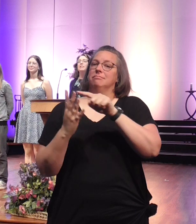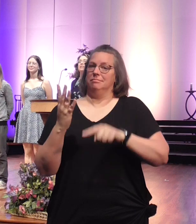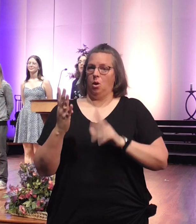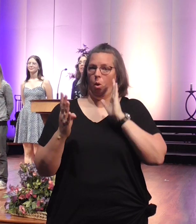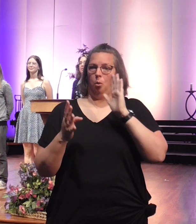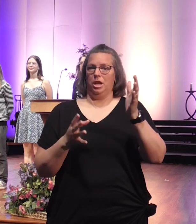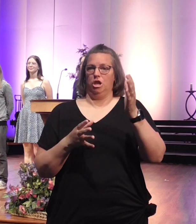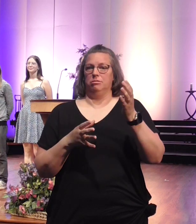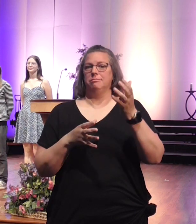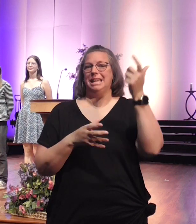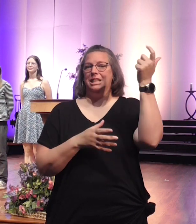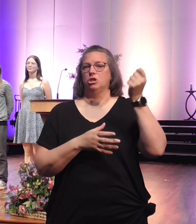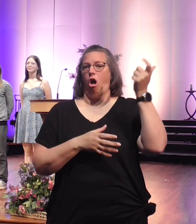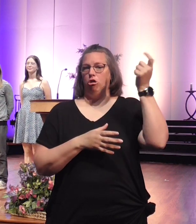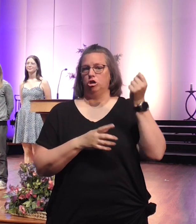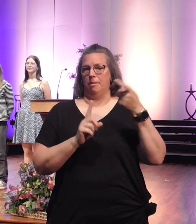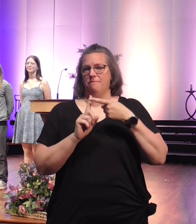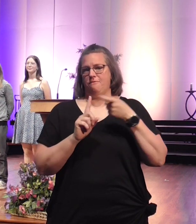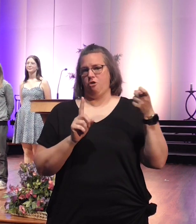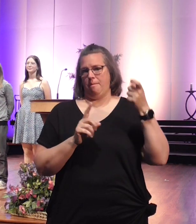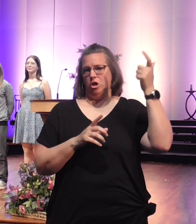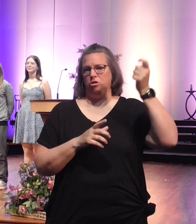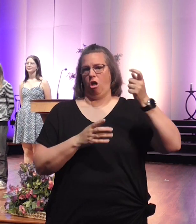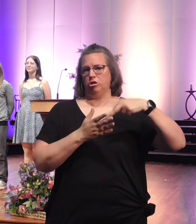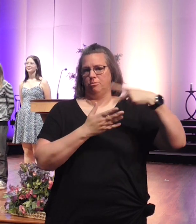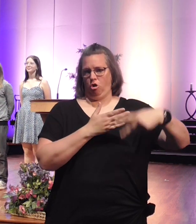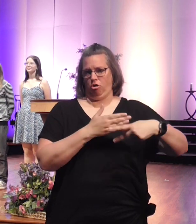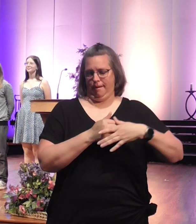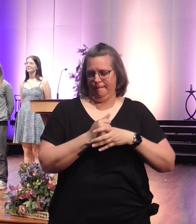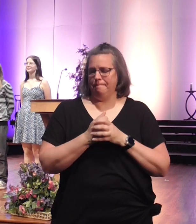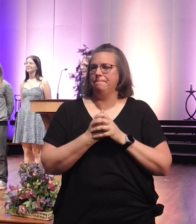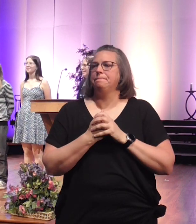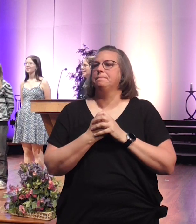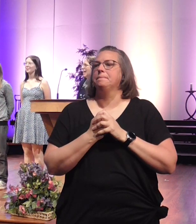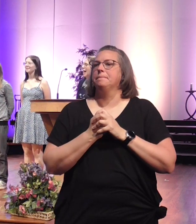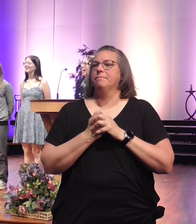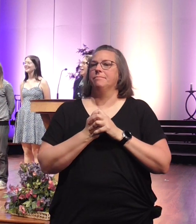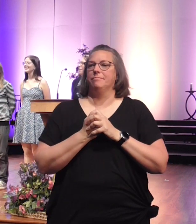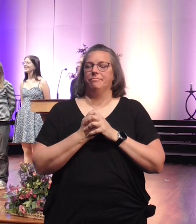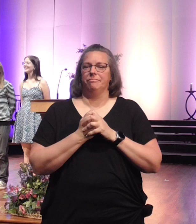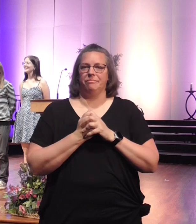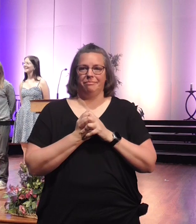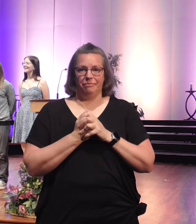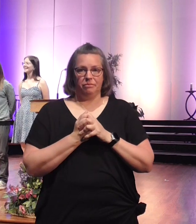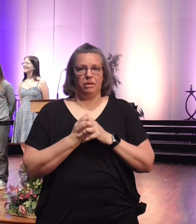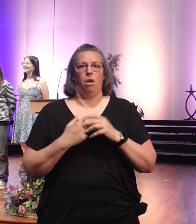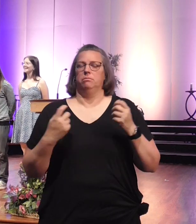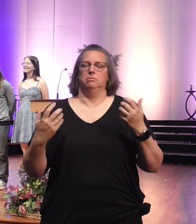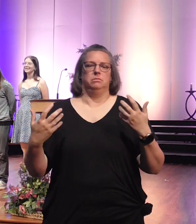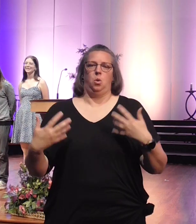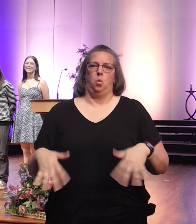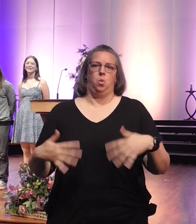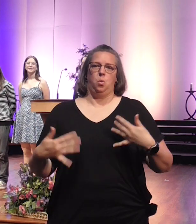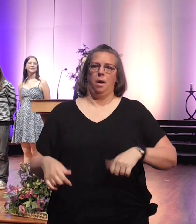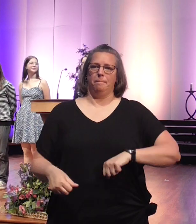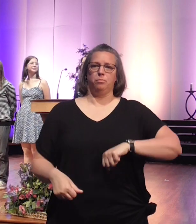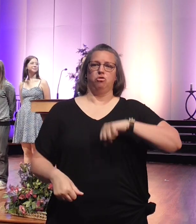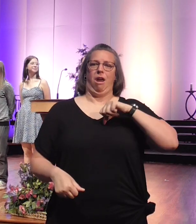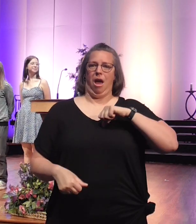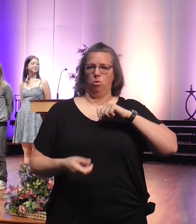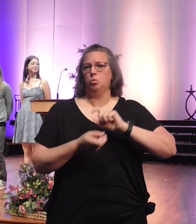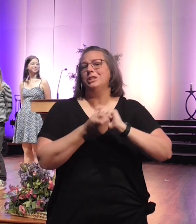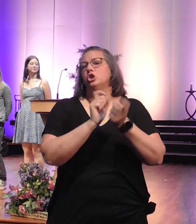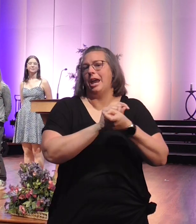receiving scholarships from our Mile High Scholarship Program today. And I am so proud that we changed our